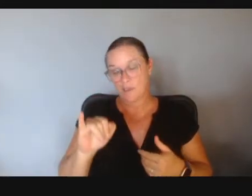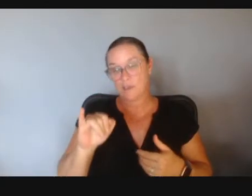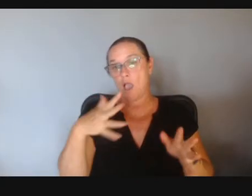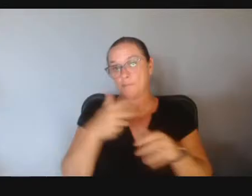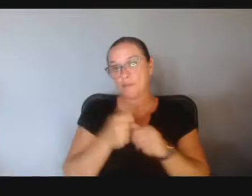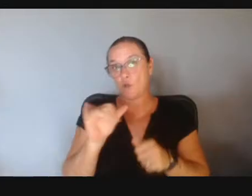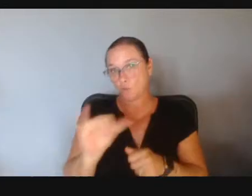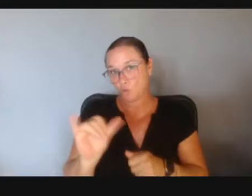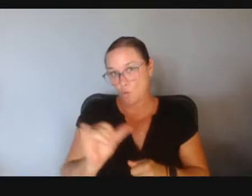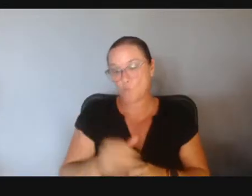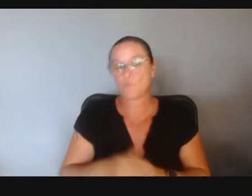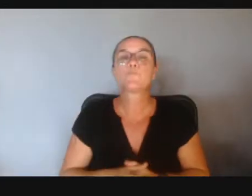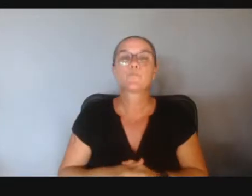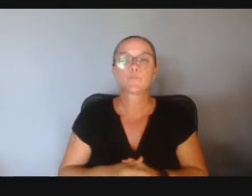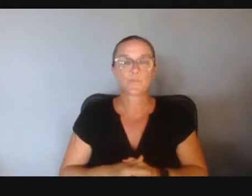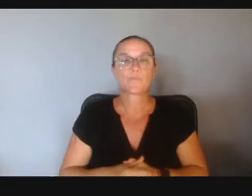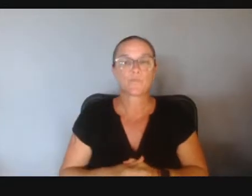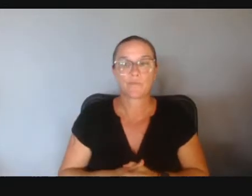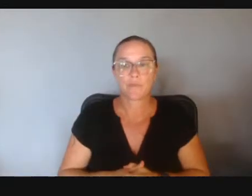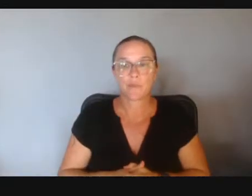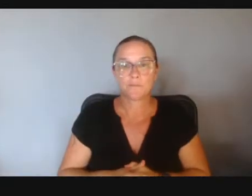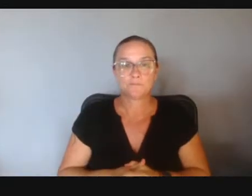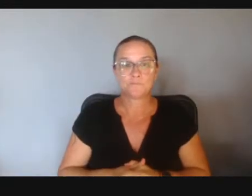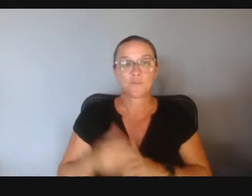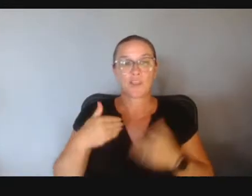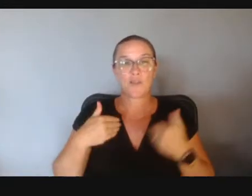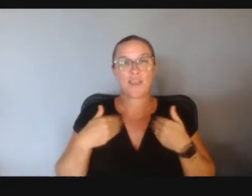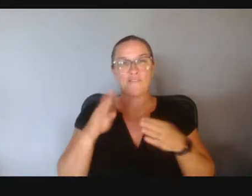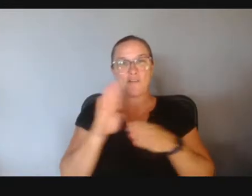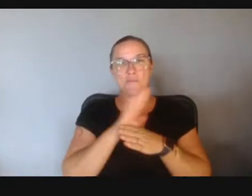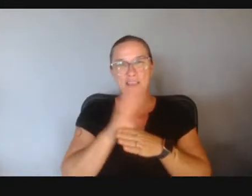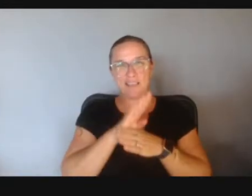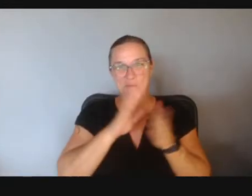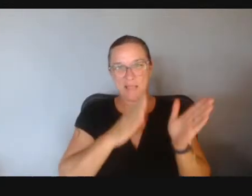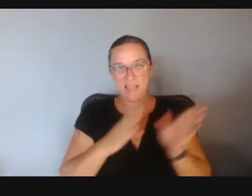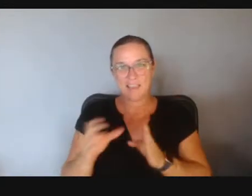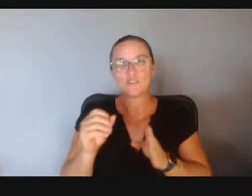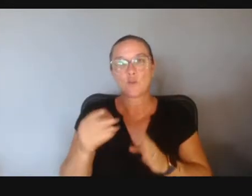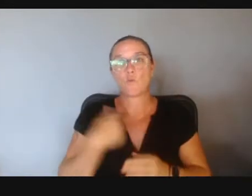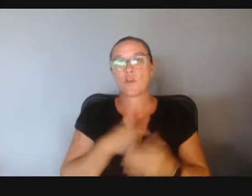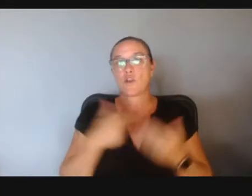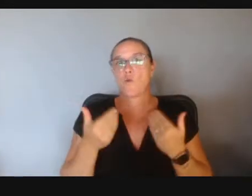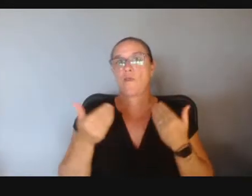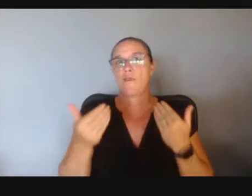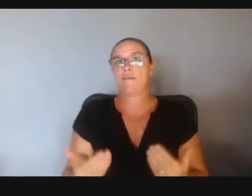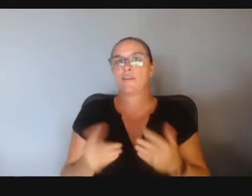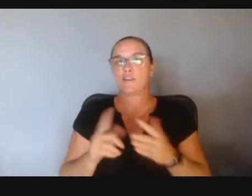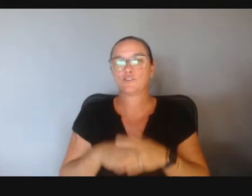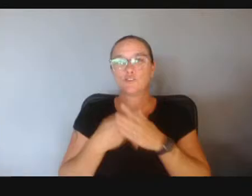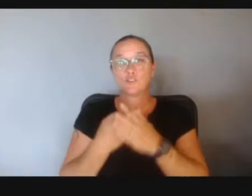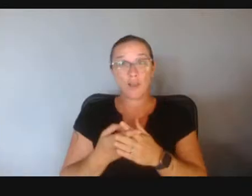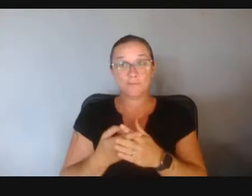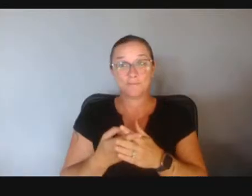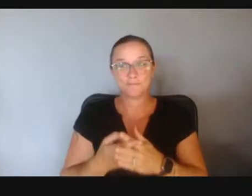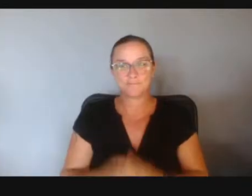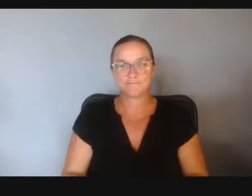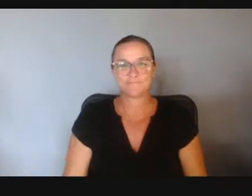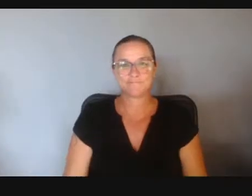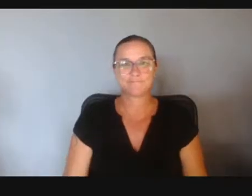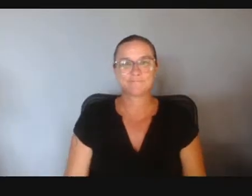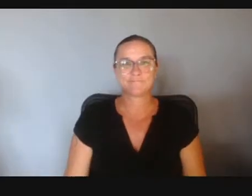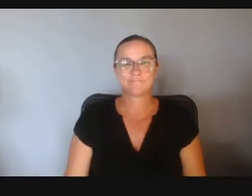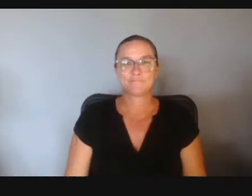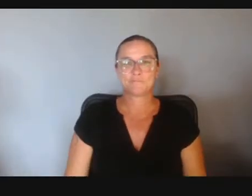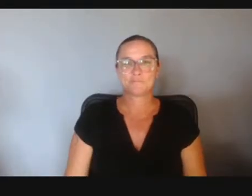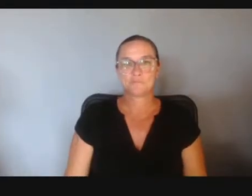well. So have a busy agenda. So let's go ahead and get into it. What do you say? Hit it. All